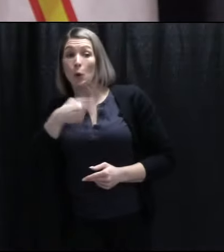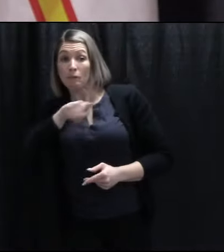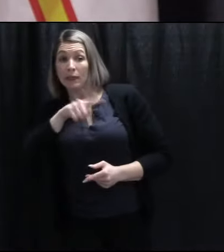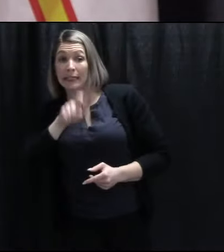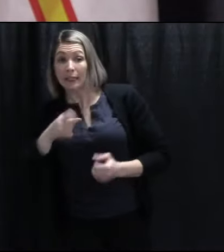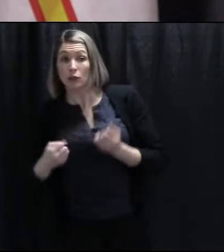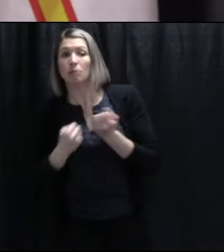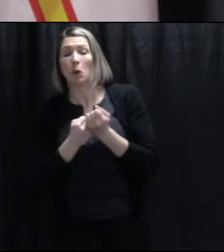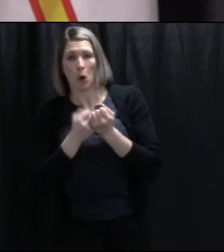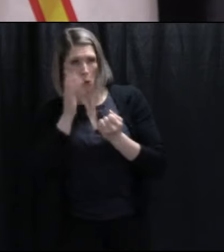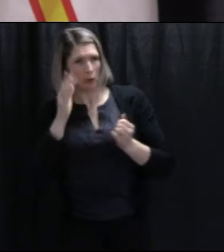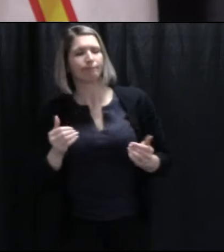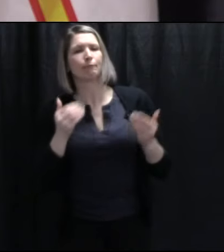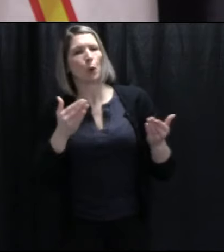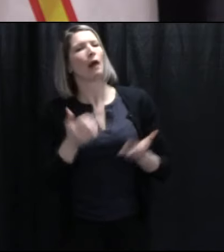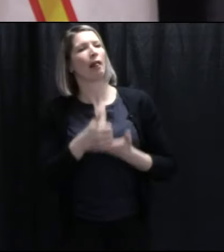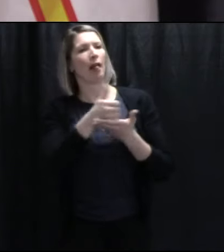do it.